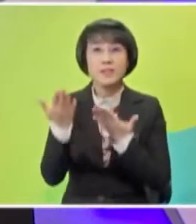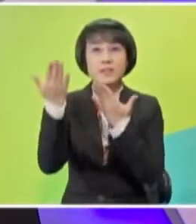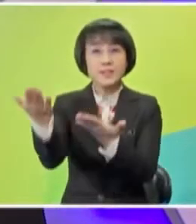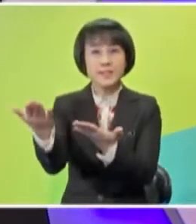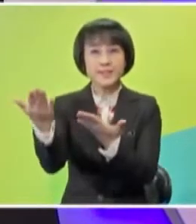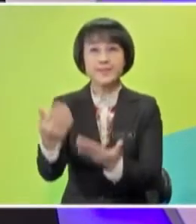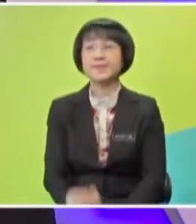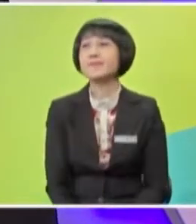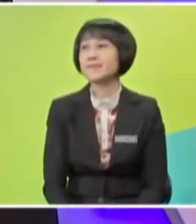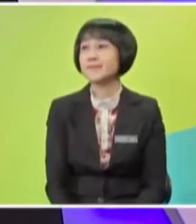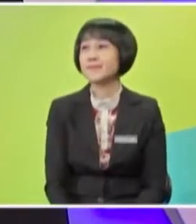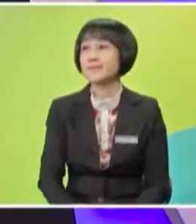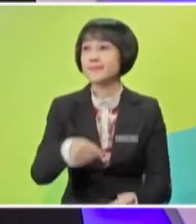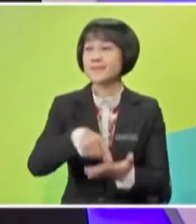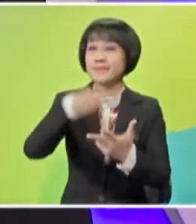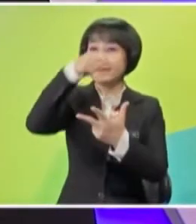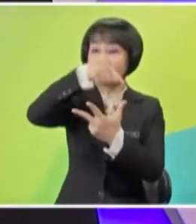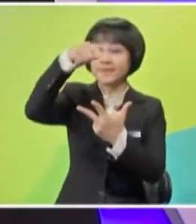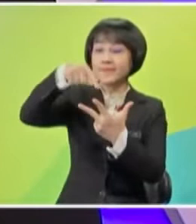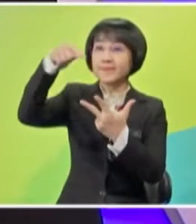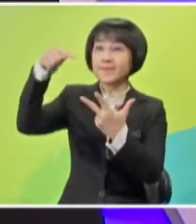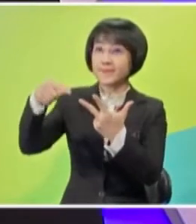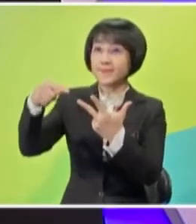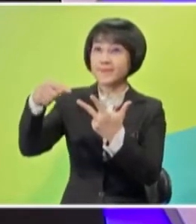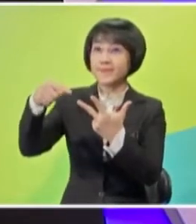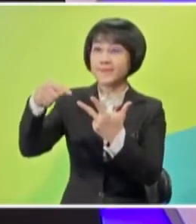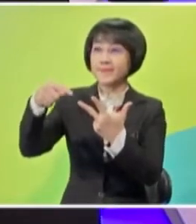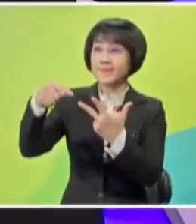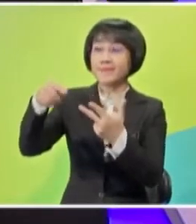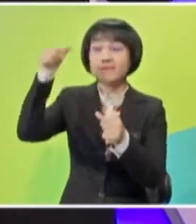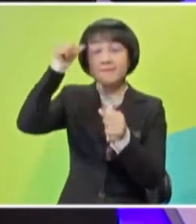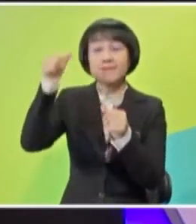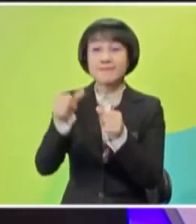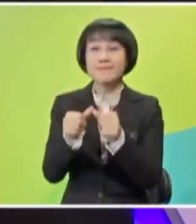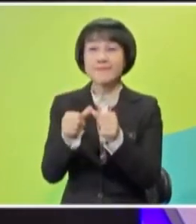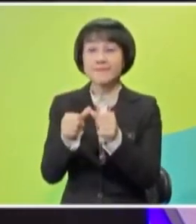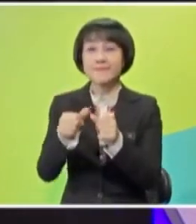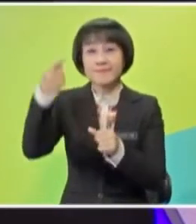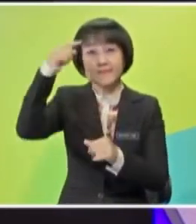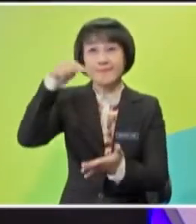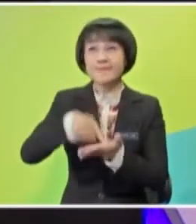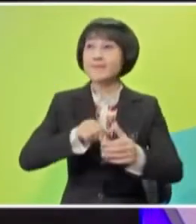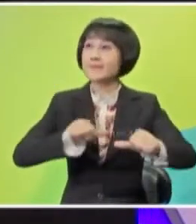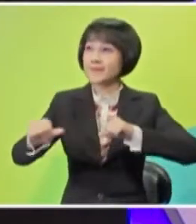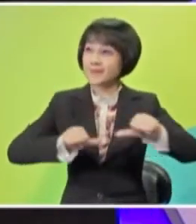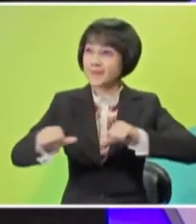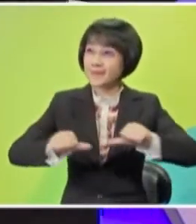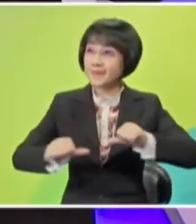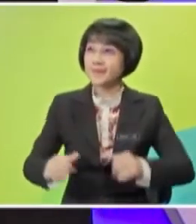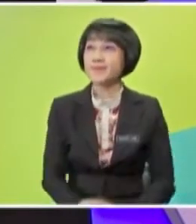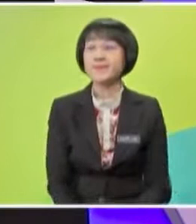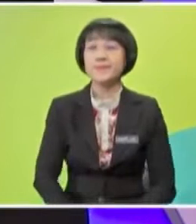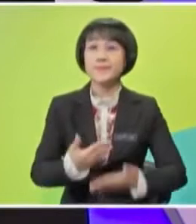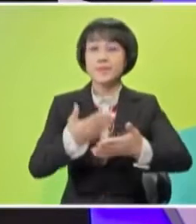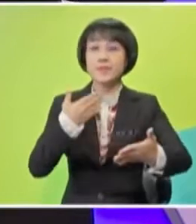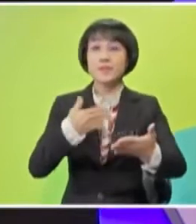Okay. So these three things that we need to bear in our mind for Okay. this activity. Okay. So before